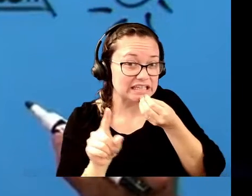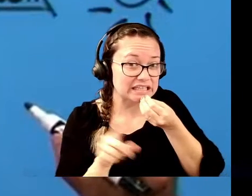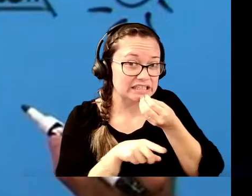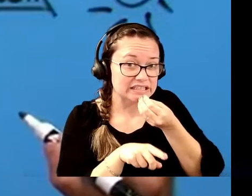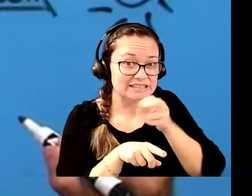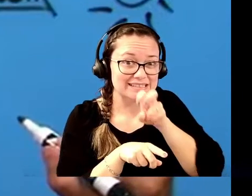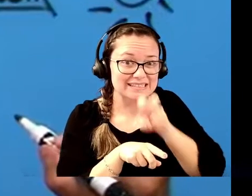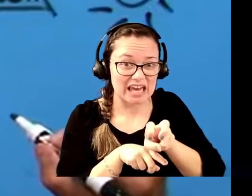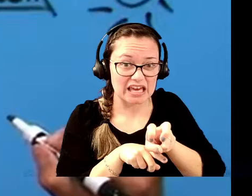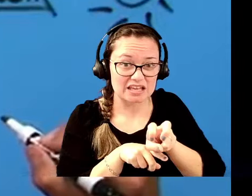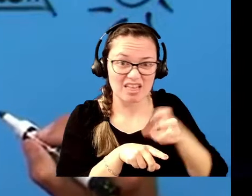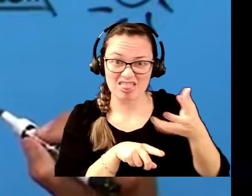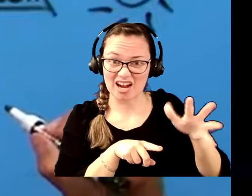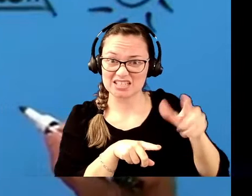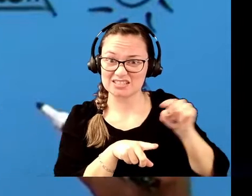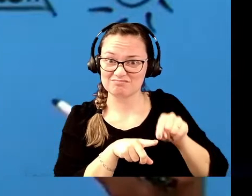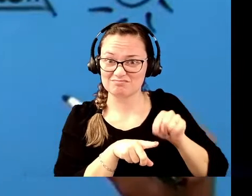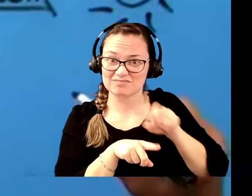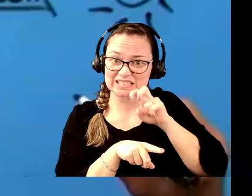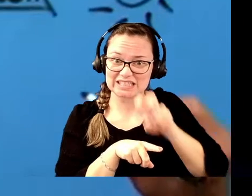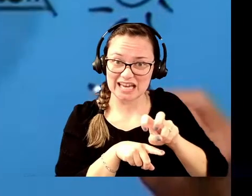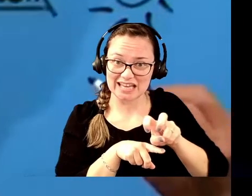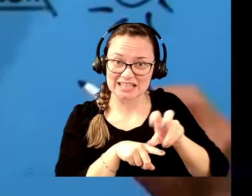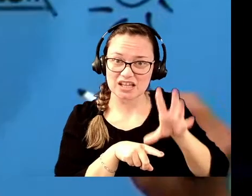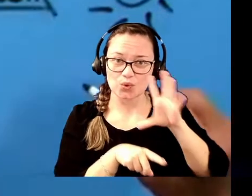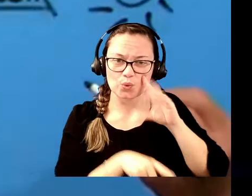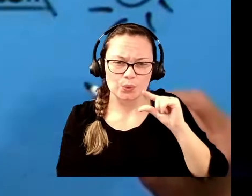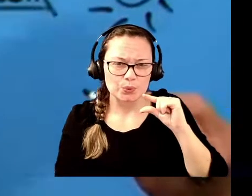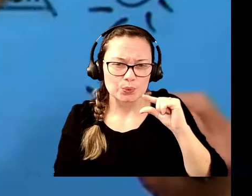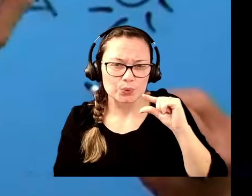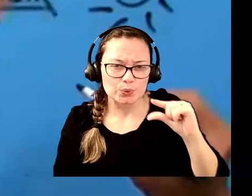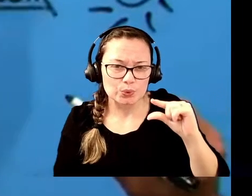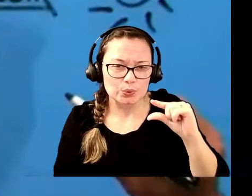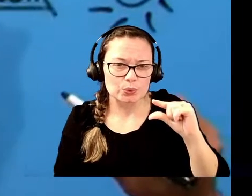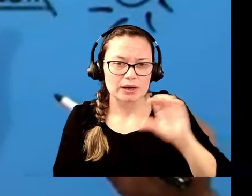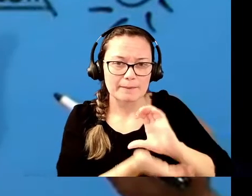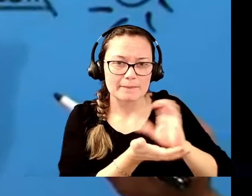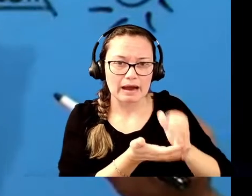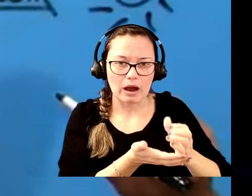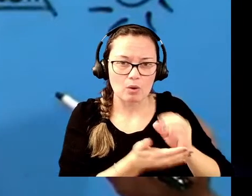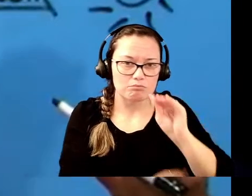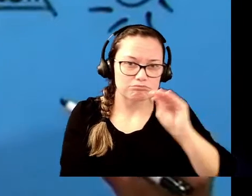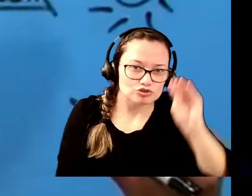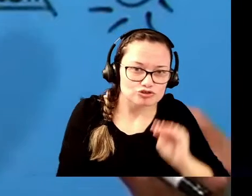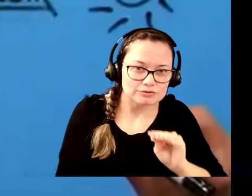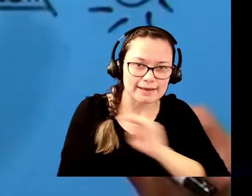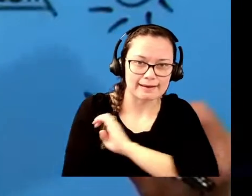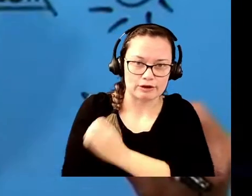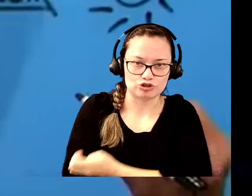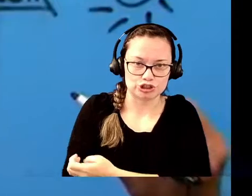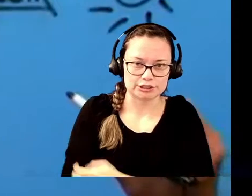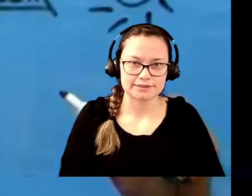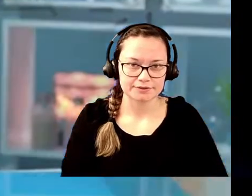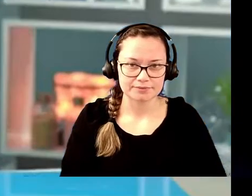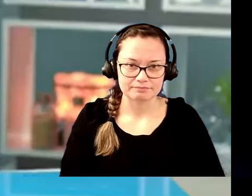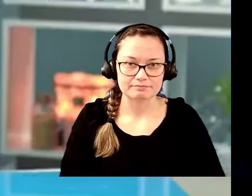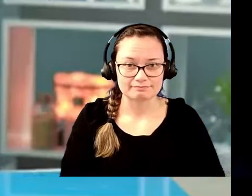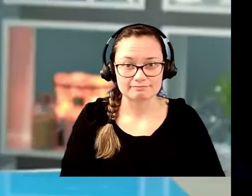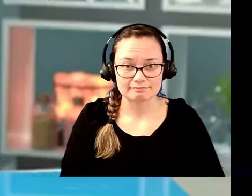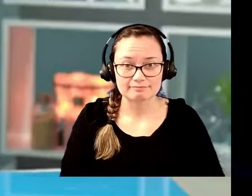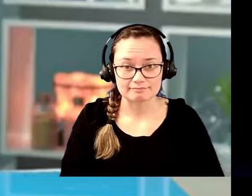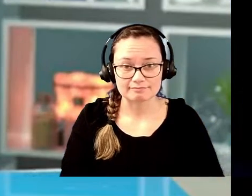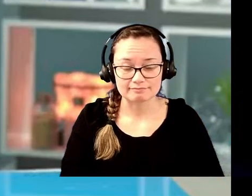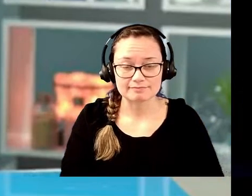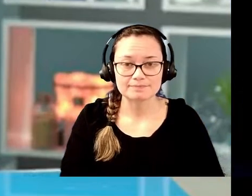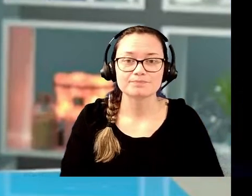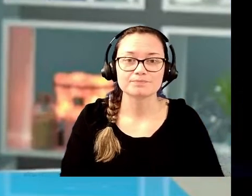snakes, okay, he is getting a very small amount of energy in each one of those meals.